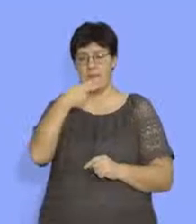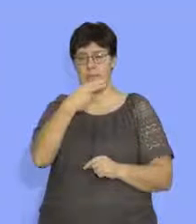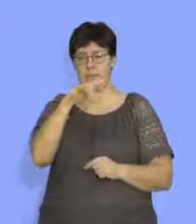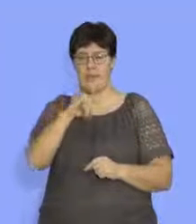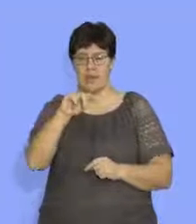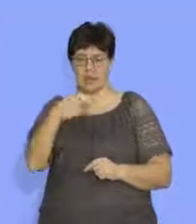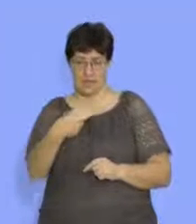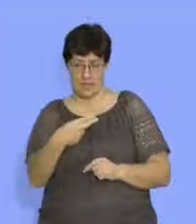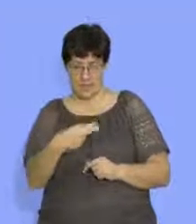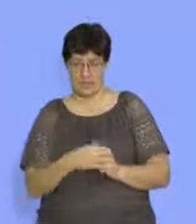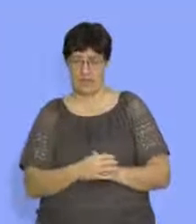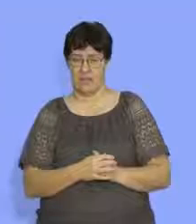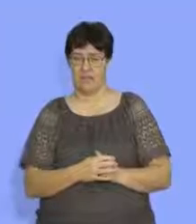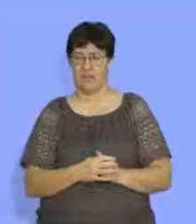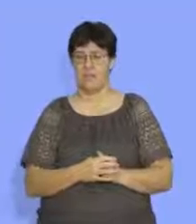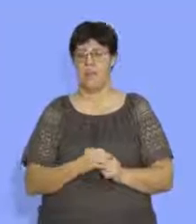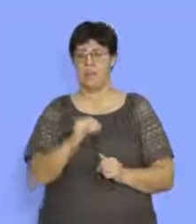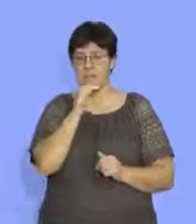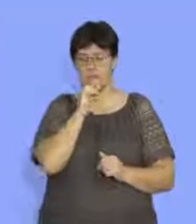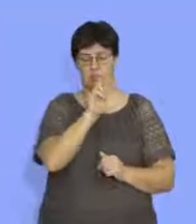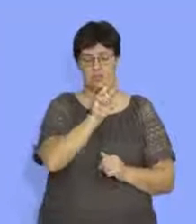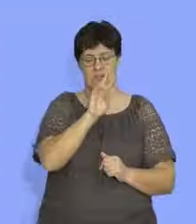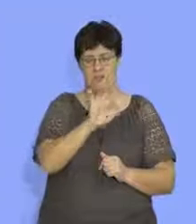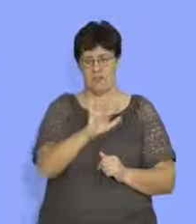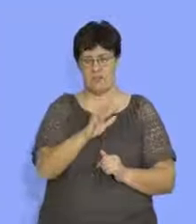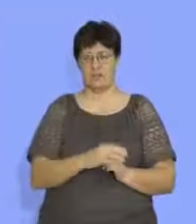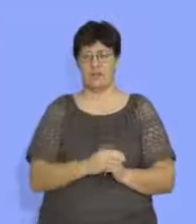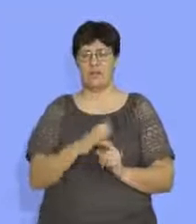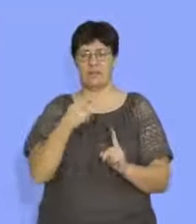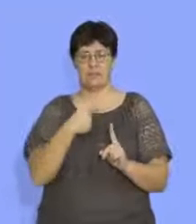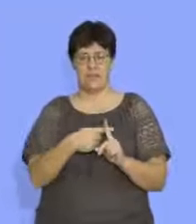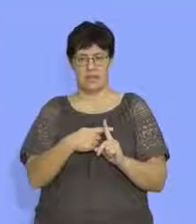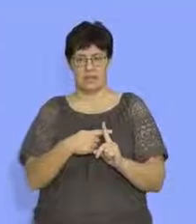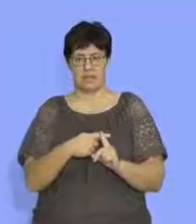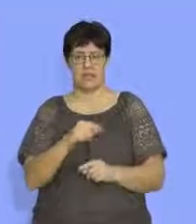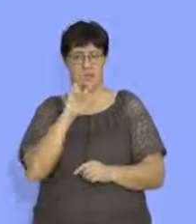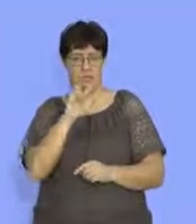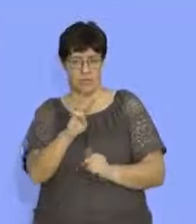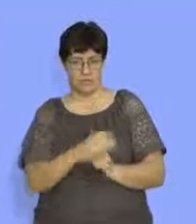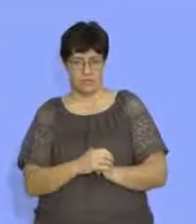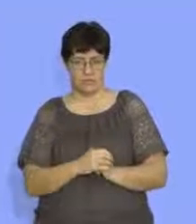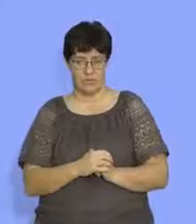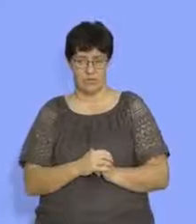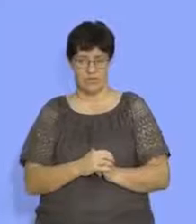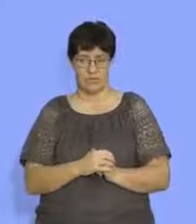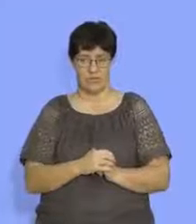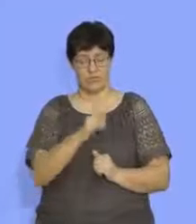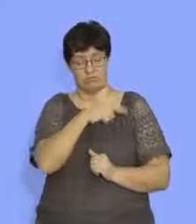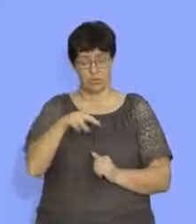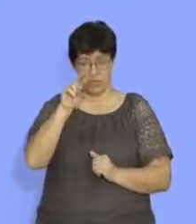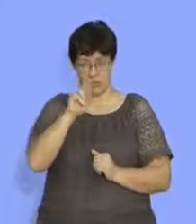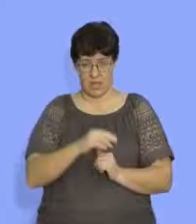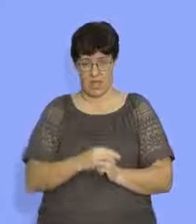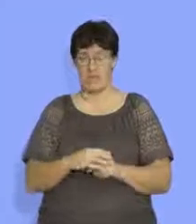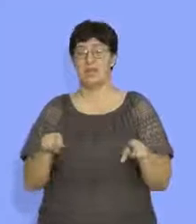Theorem. So this will give me 25 plus w all